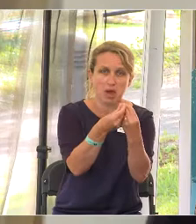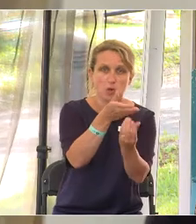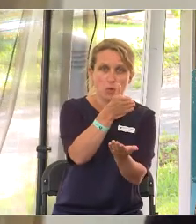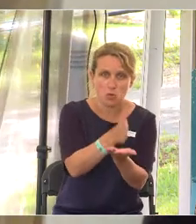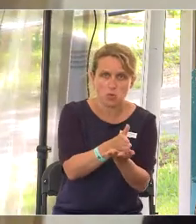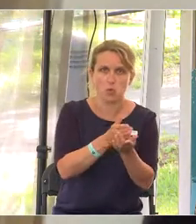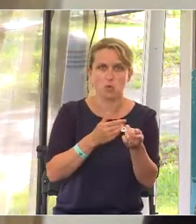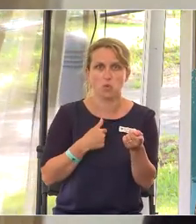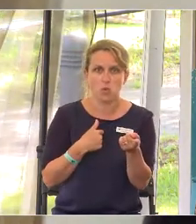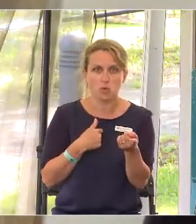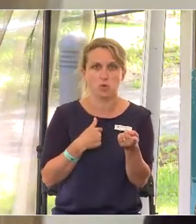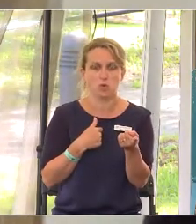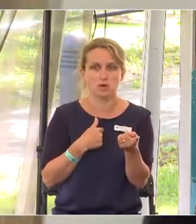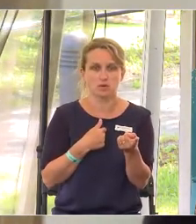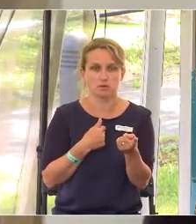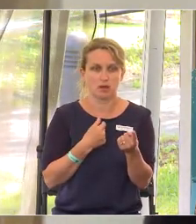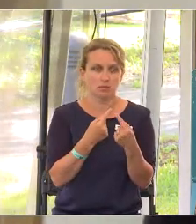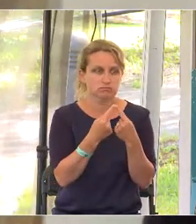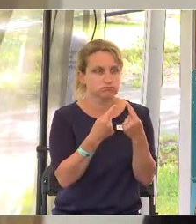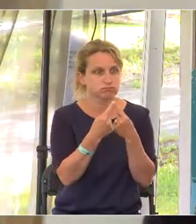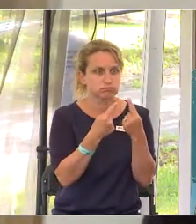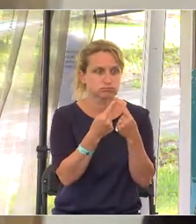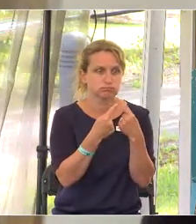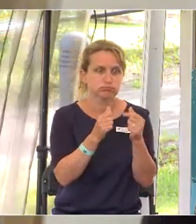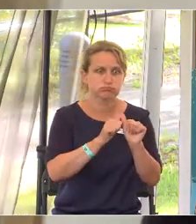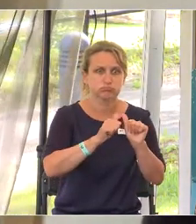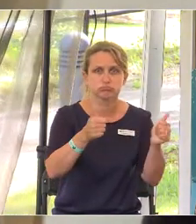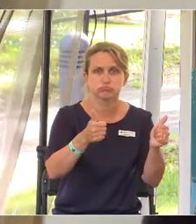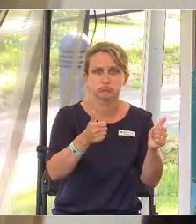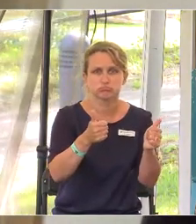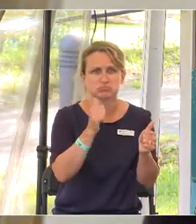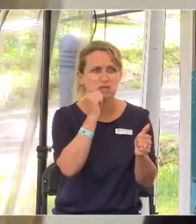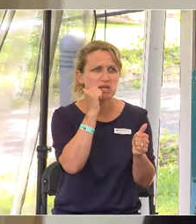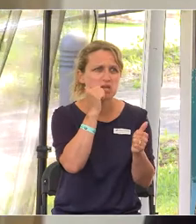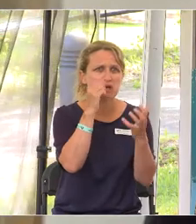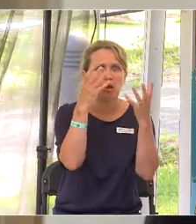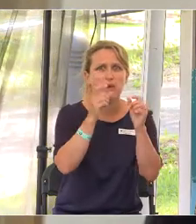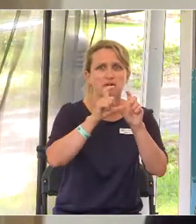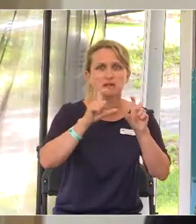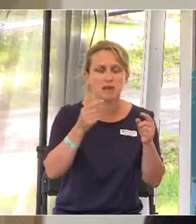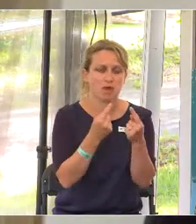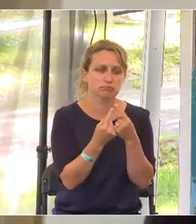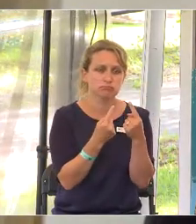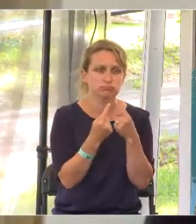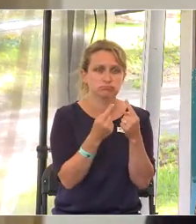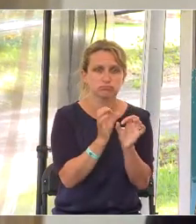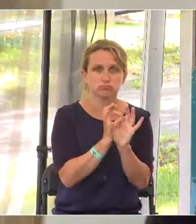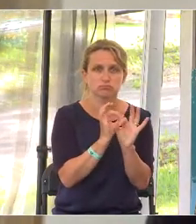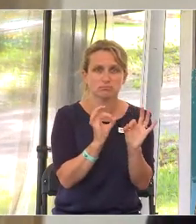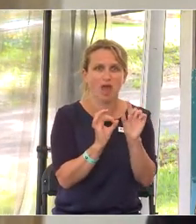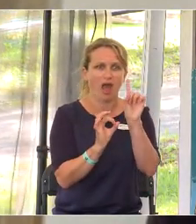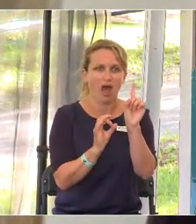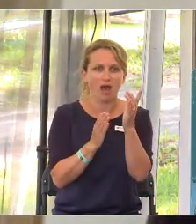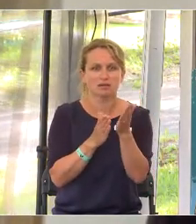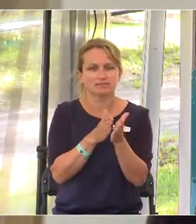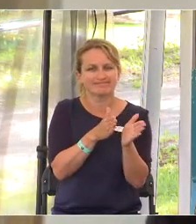And we could have a good conversation about like everyday subjects. But as soon as we started talking